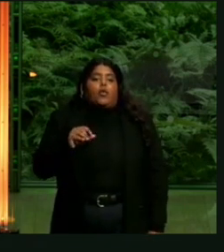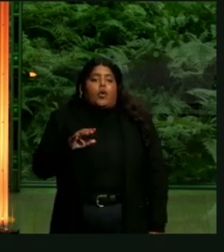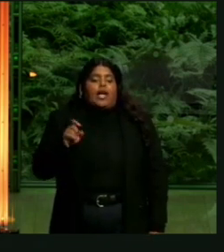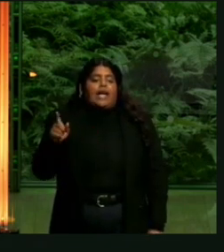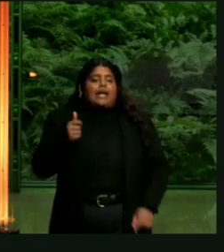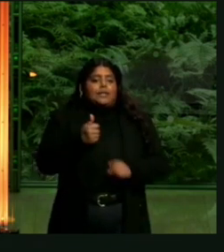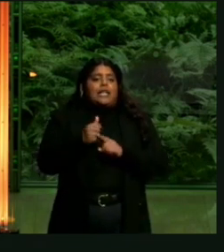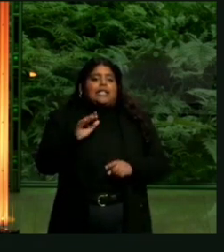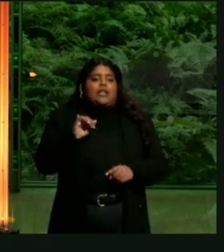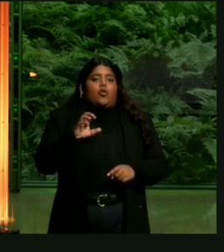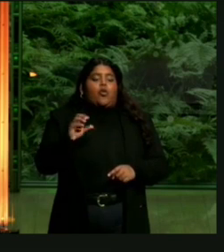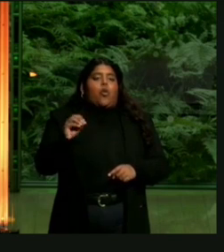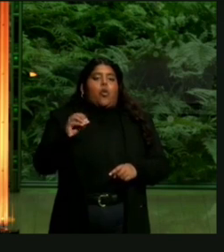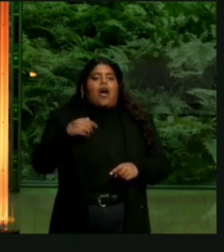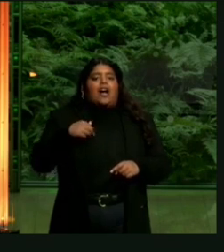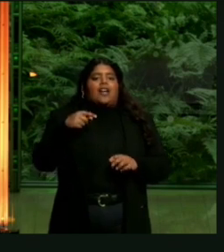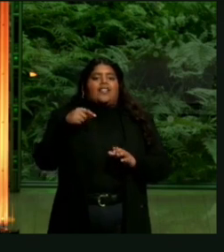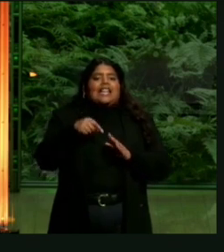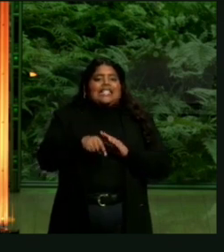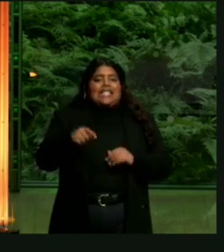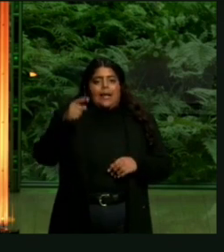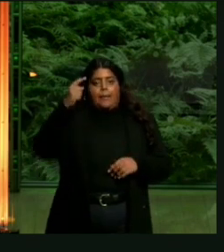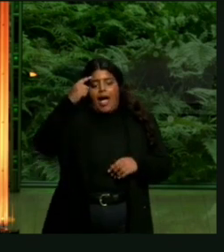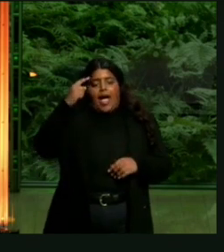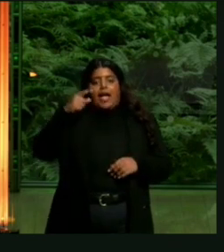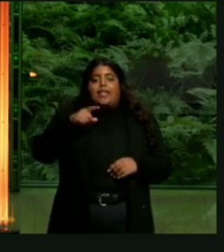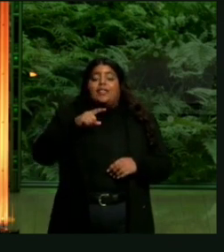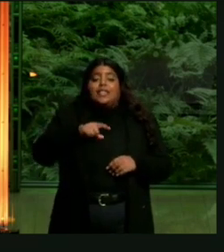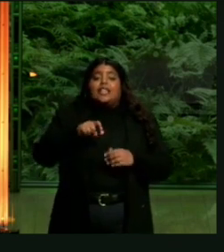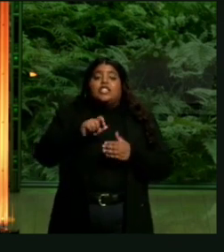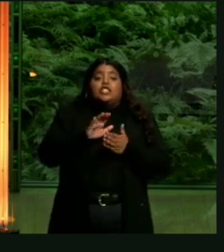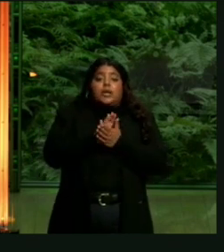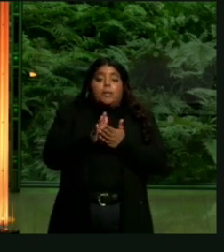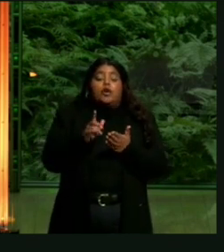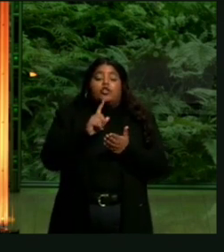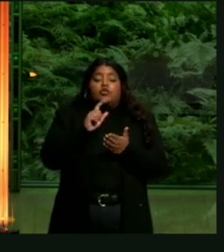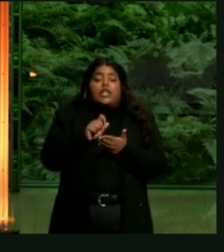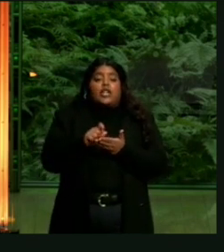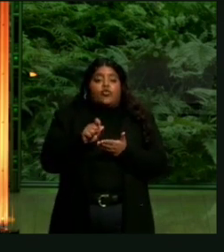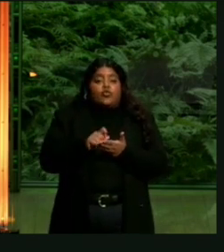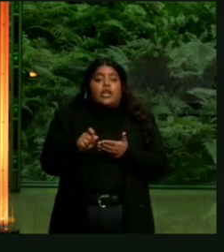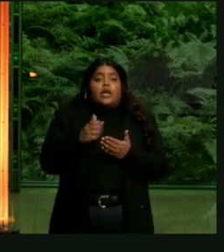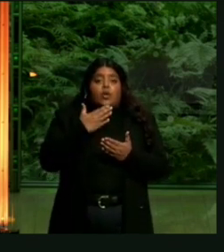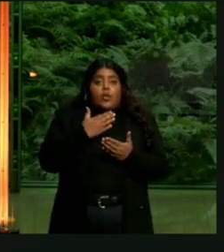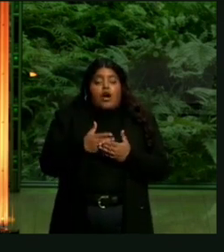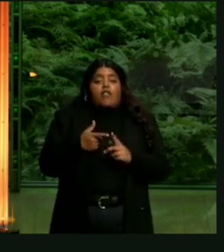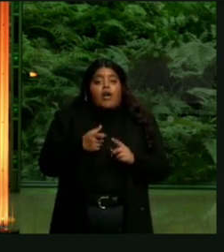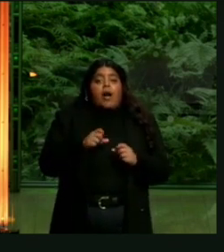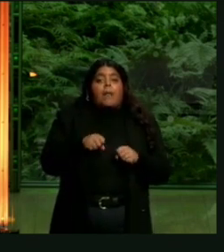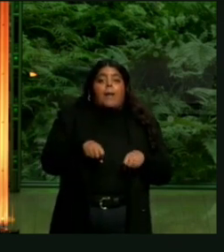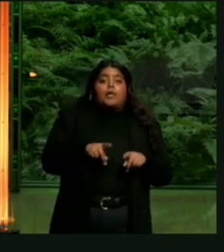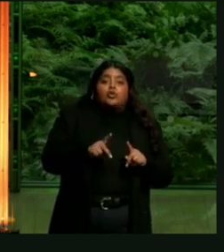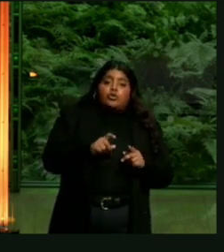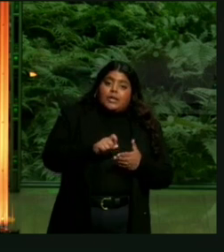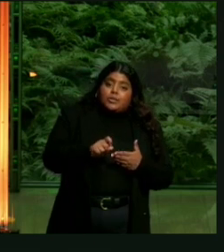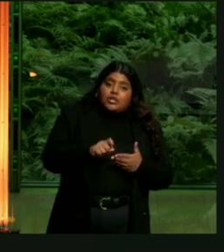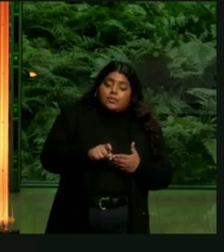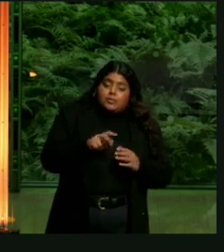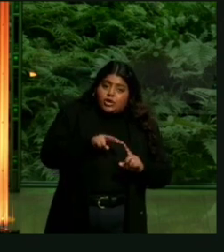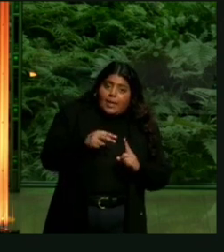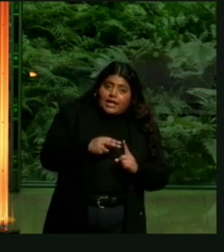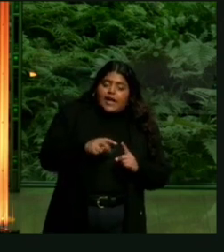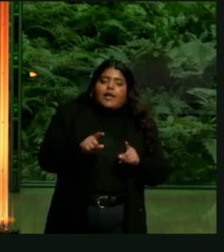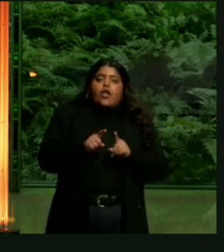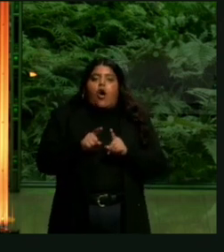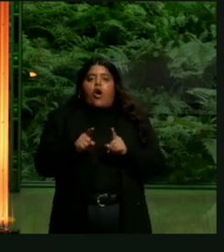of DeepMind. This book is really well written, both from an opportunity perspective and also the dangers we may face if